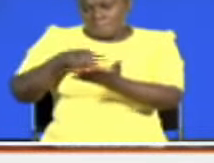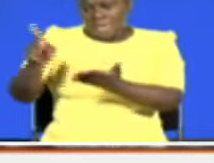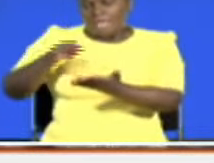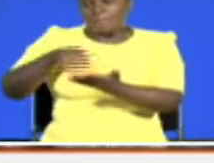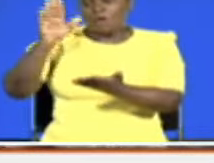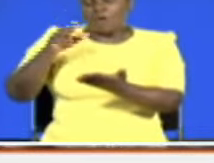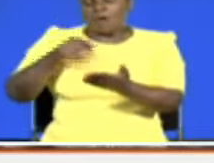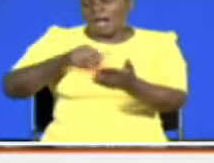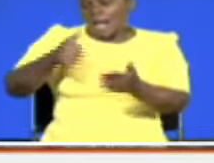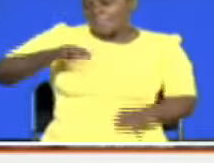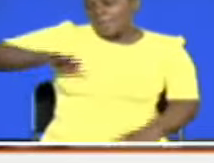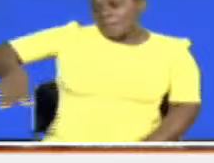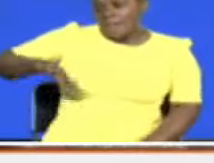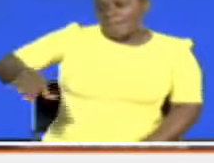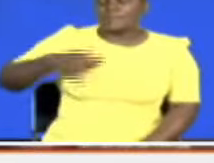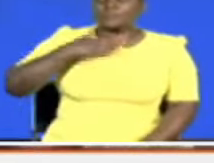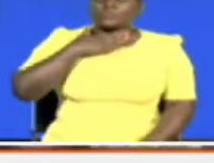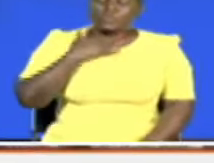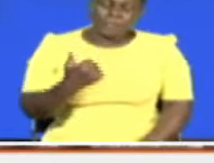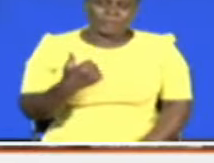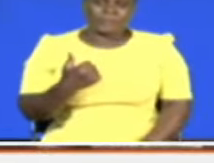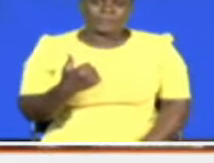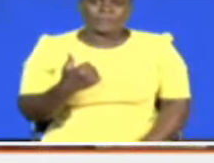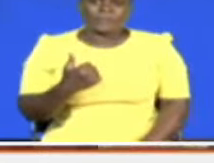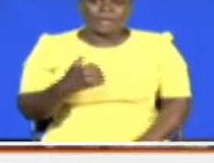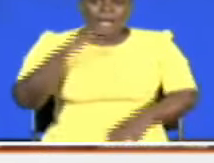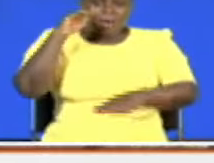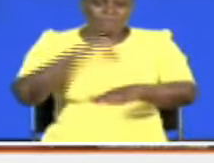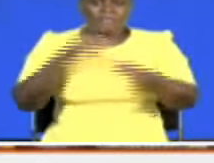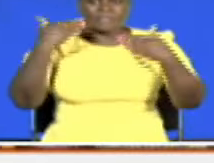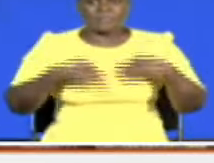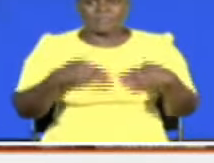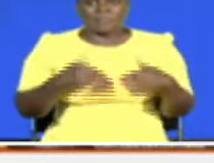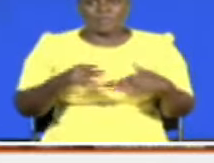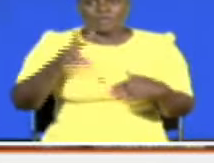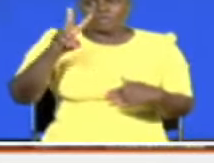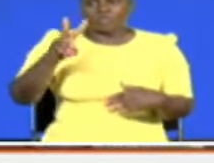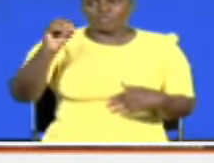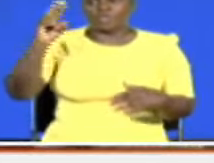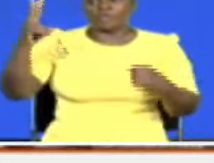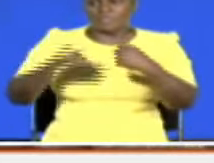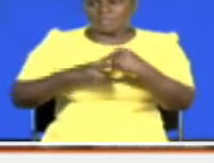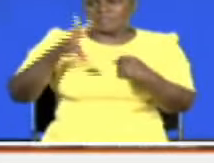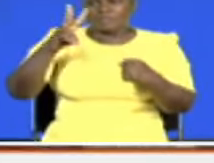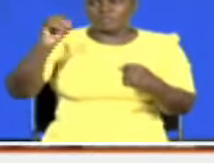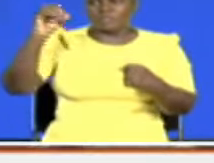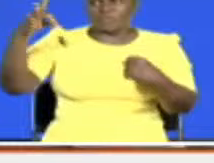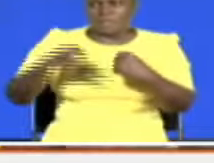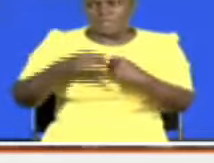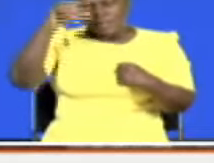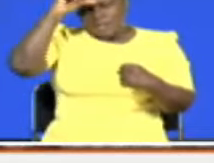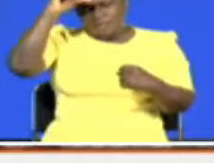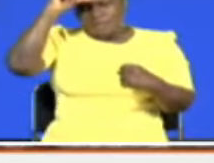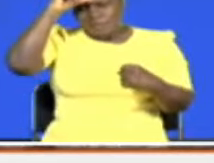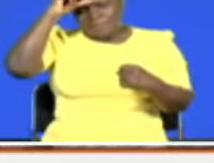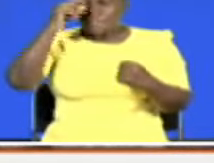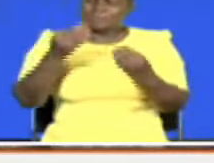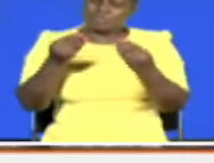wamebaki. So tunalilia kama waadhiriwa wa 2007-2008, serikali atufanye nini,